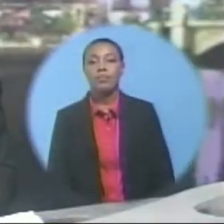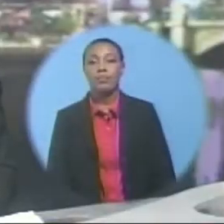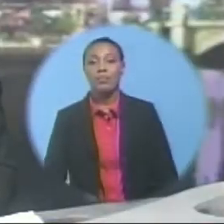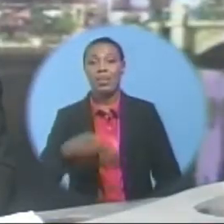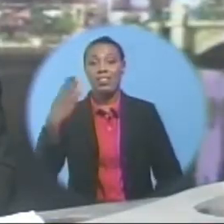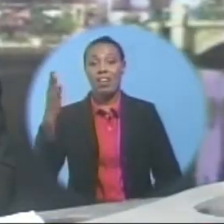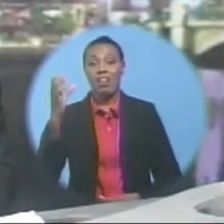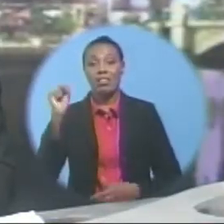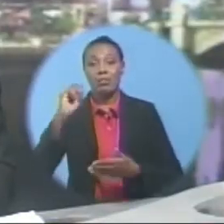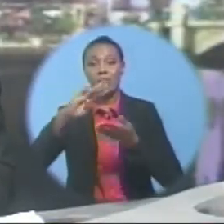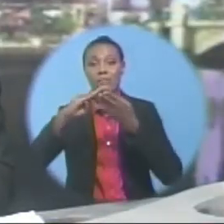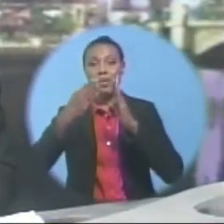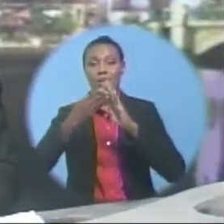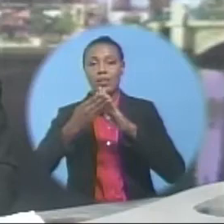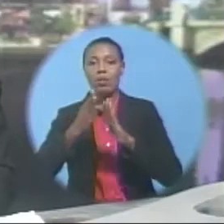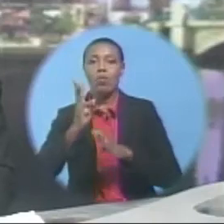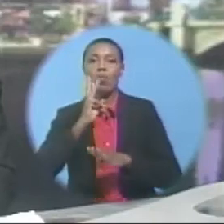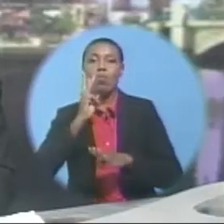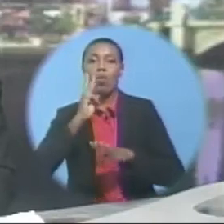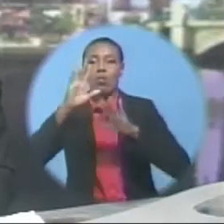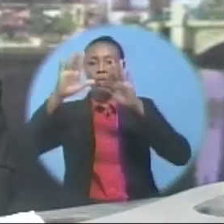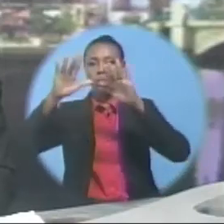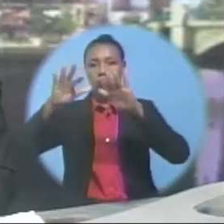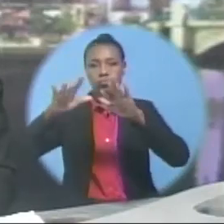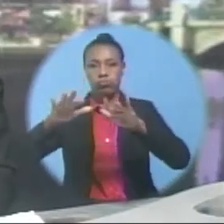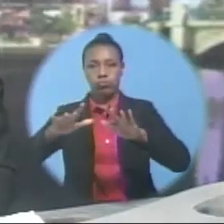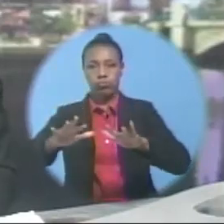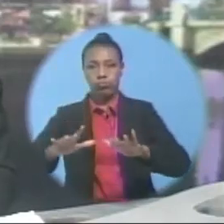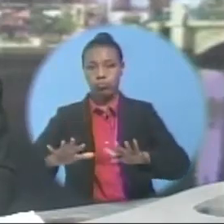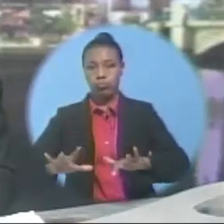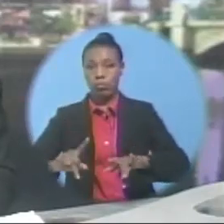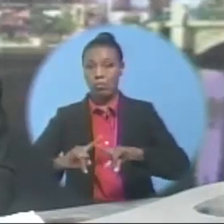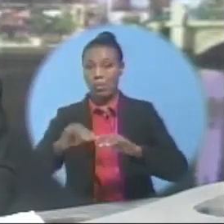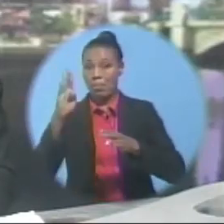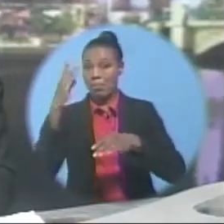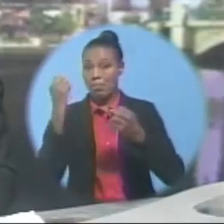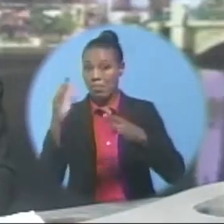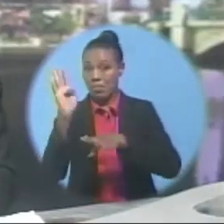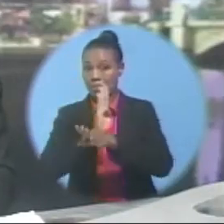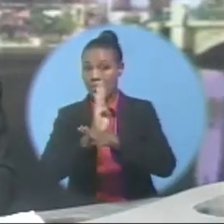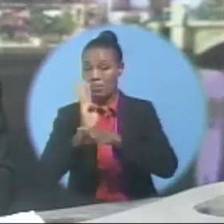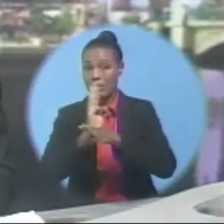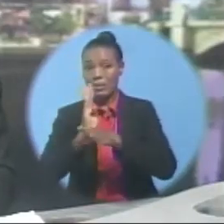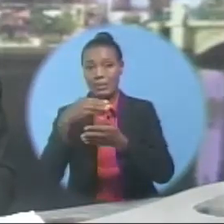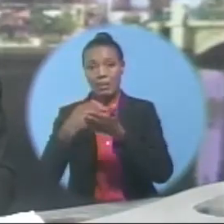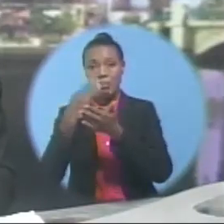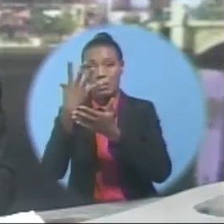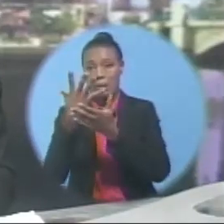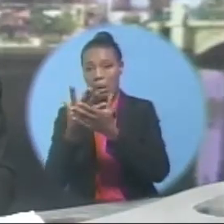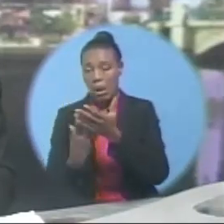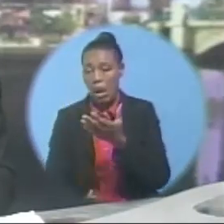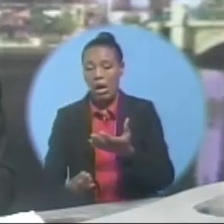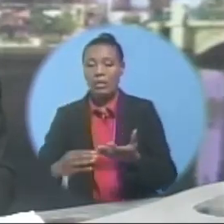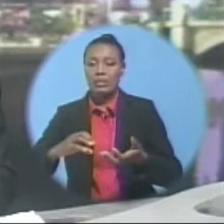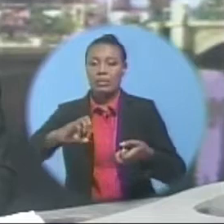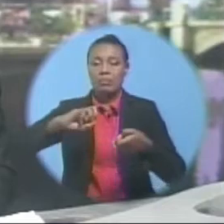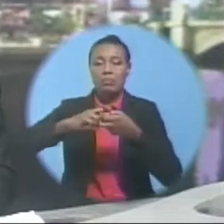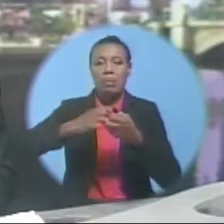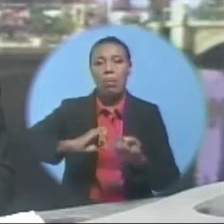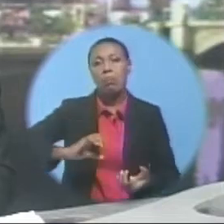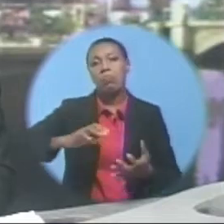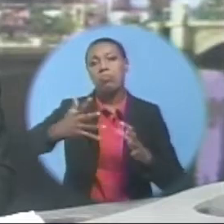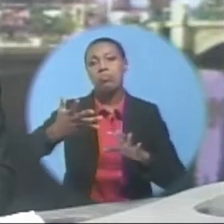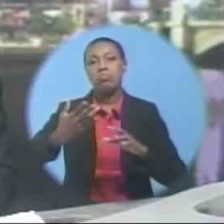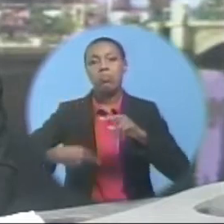The floodwaters may have subsided in Speightstown, but for many businesses, the losses and cost of damages are